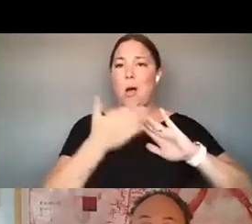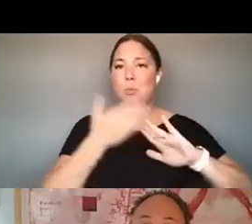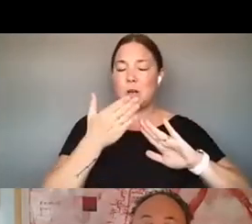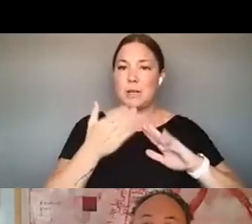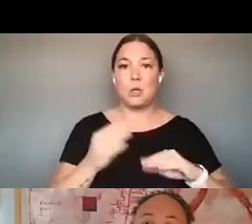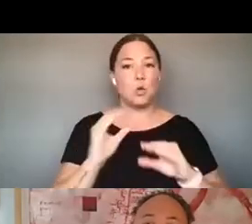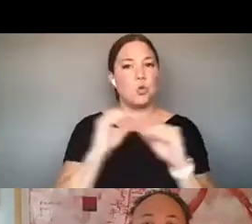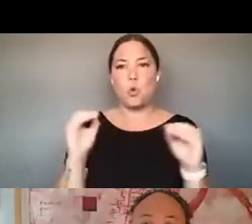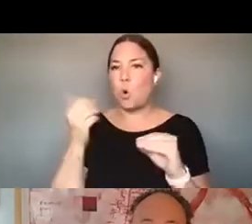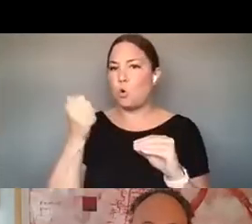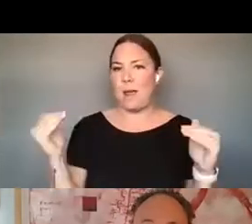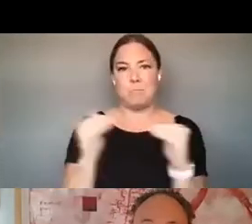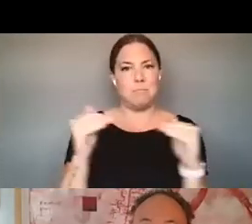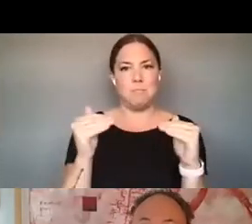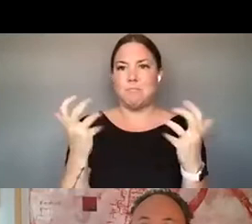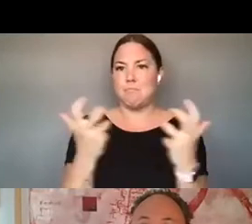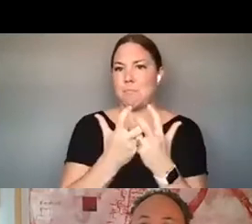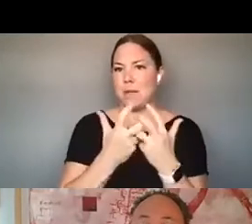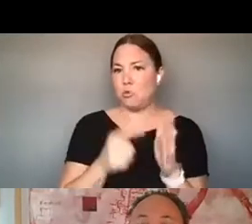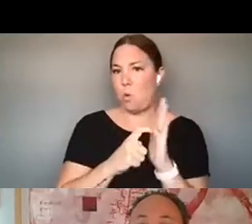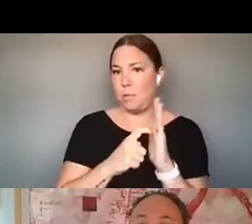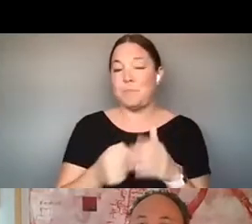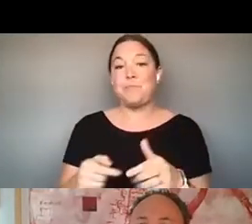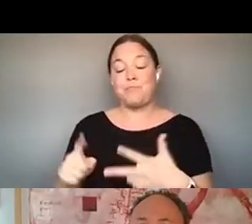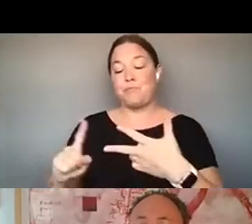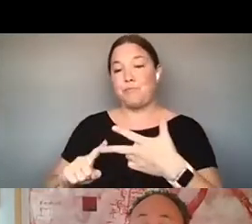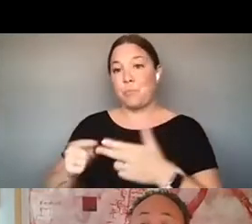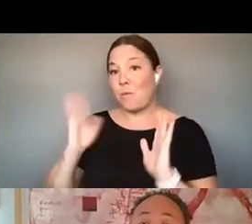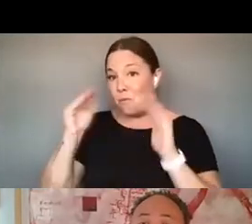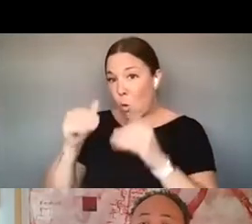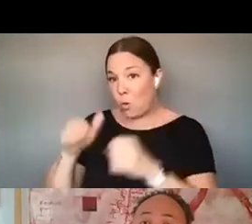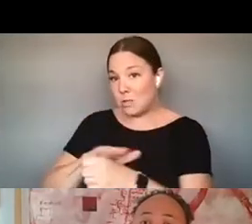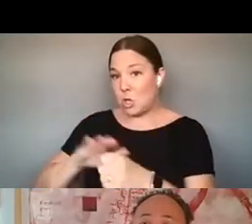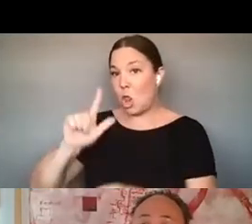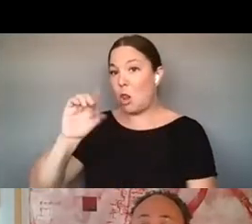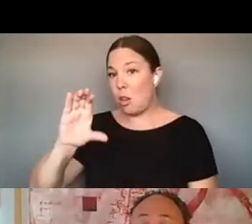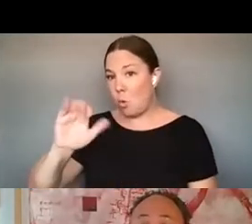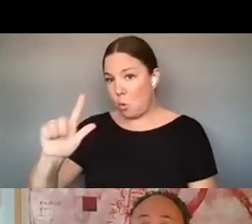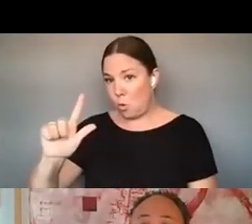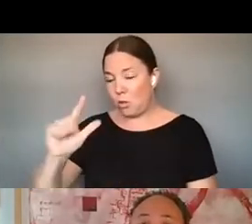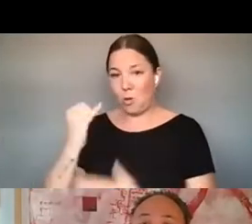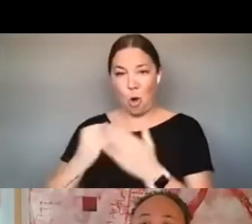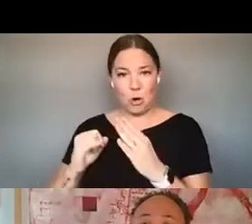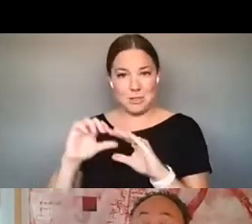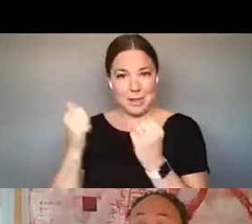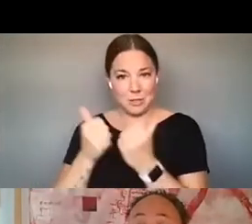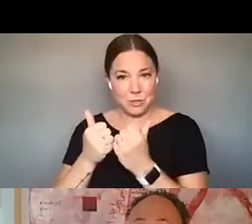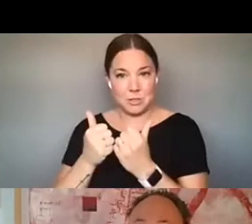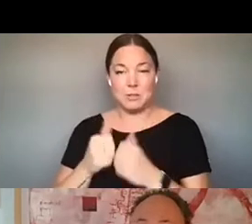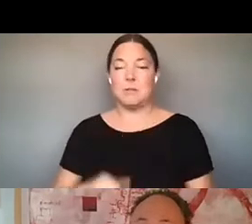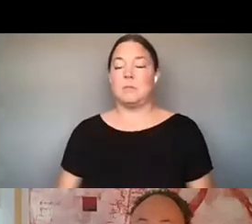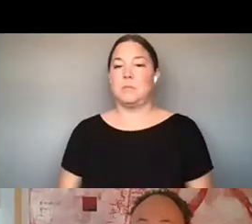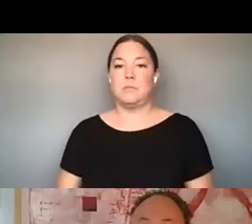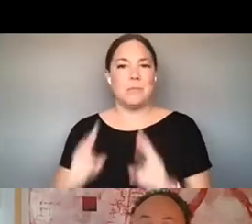And we want to focus on locals, recognizing the unique role that local arts agencies play in the overall